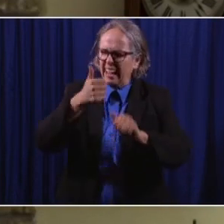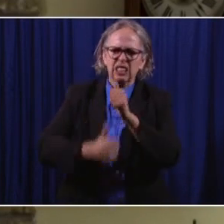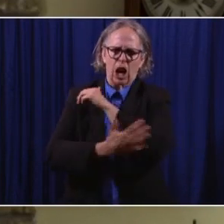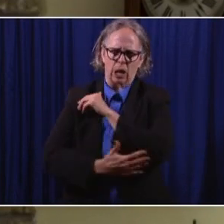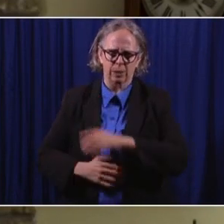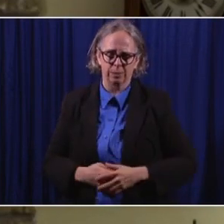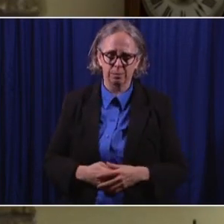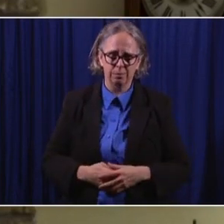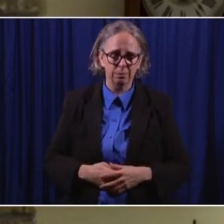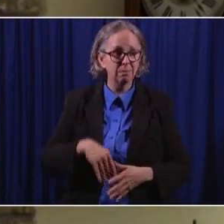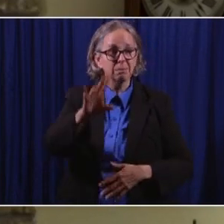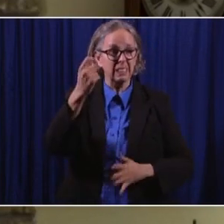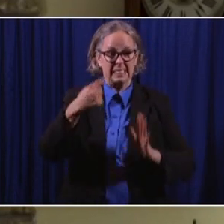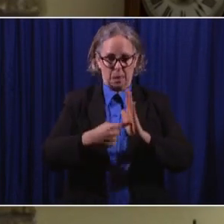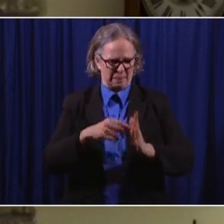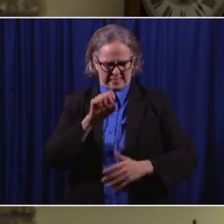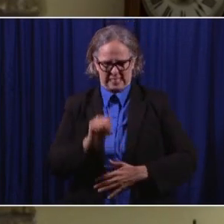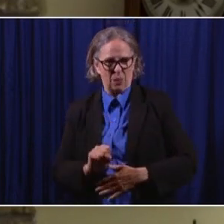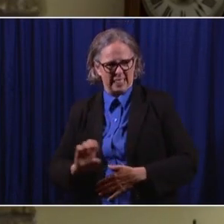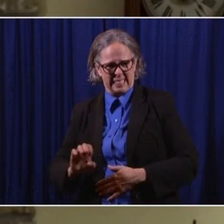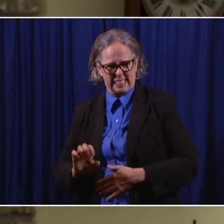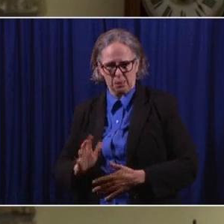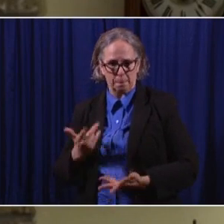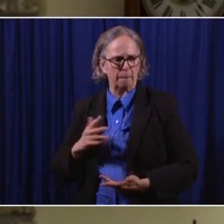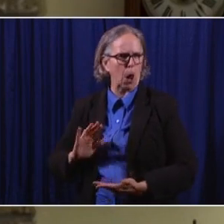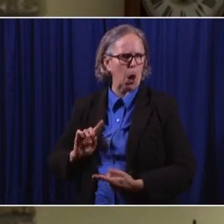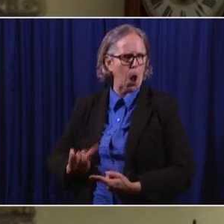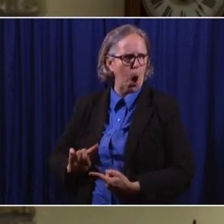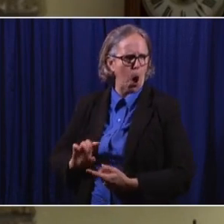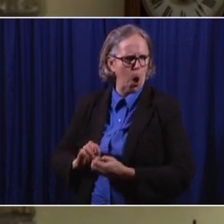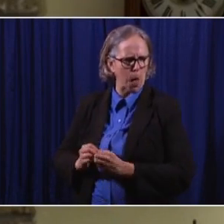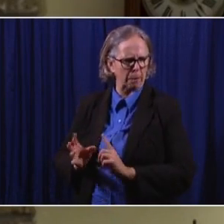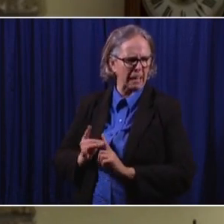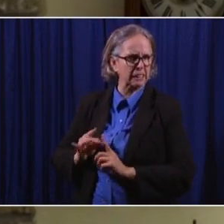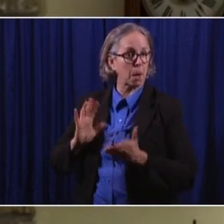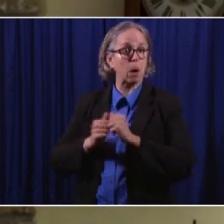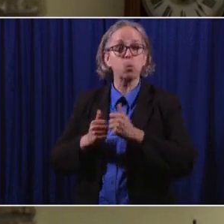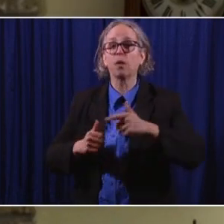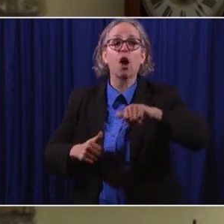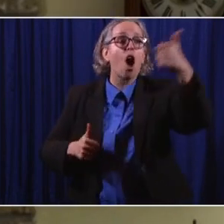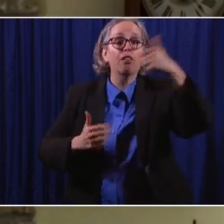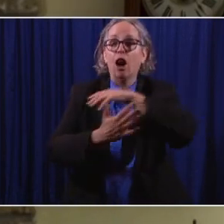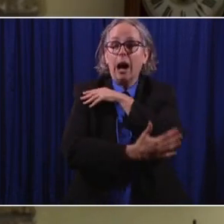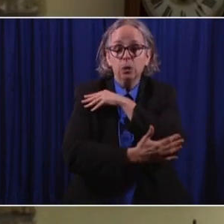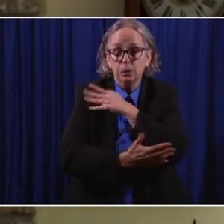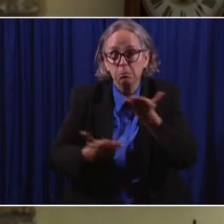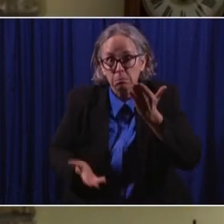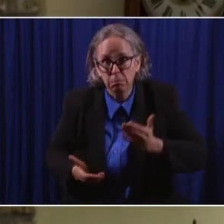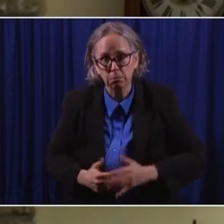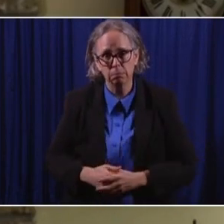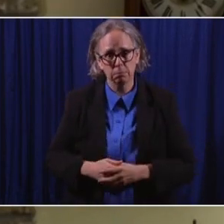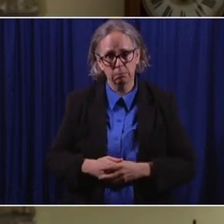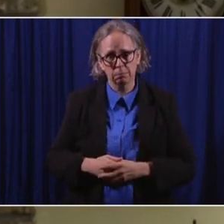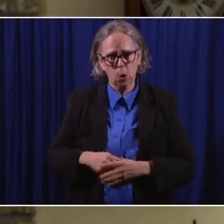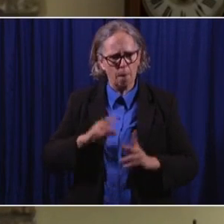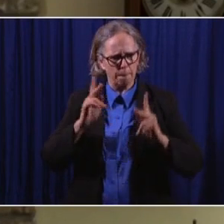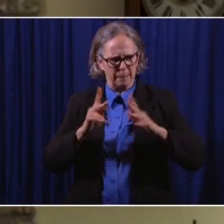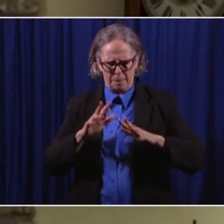example, that are not as high as many of our other counties are. But I think people need to look at their own individual county.